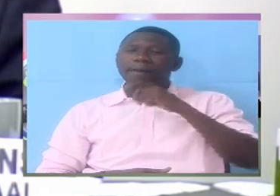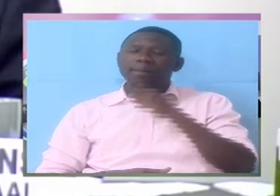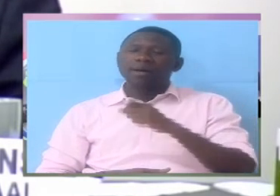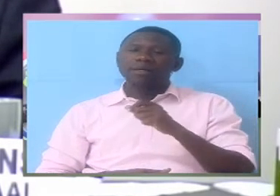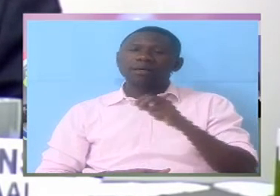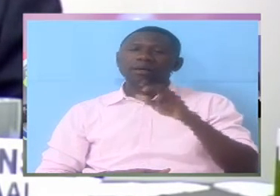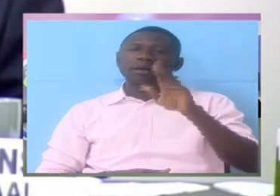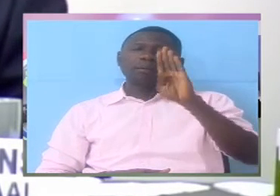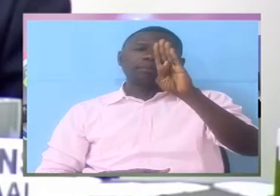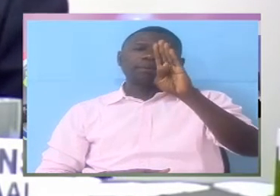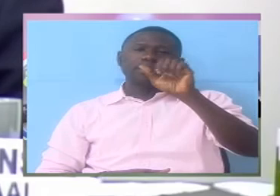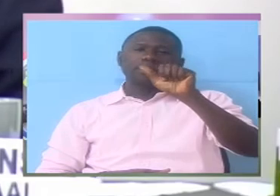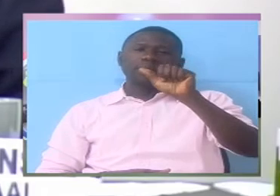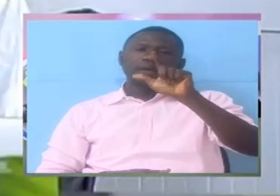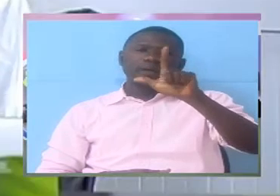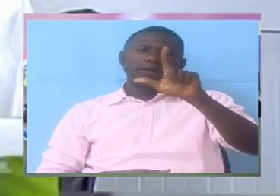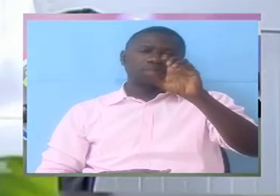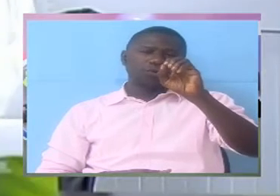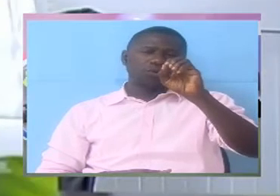Tonyafo.